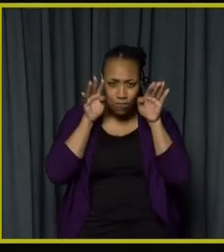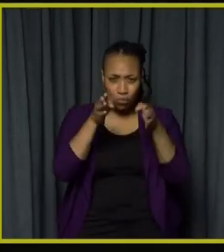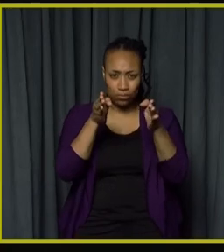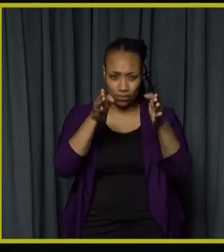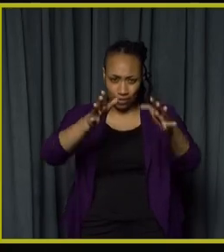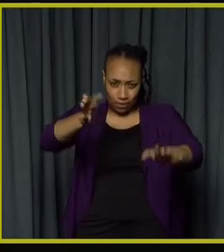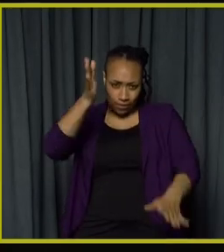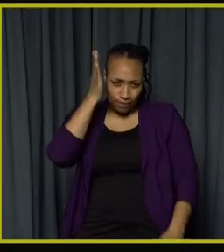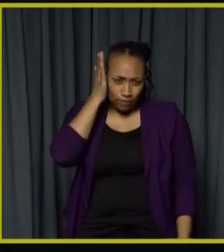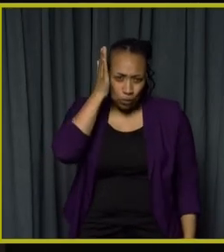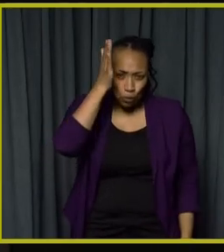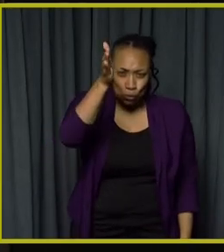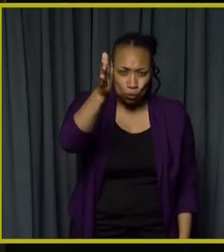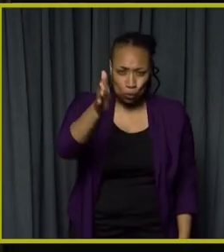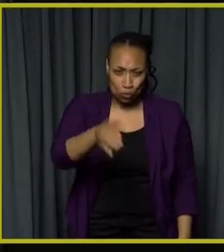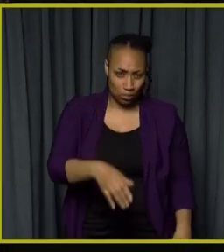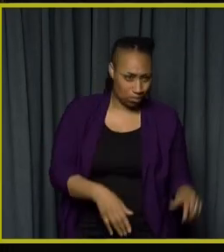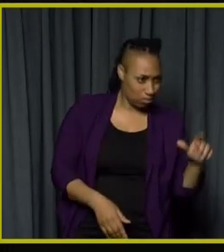Bible.